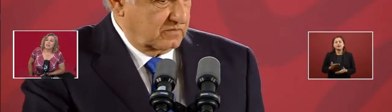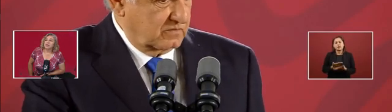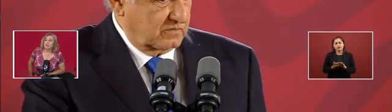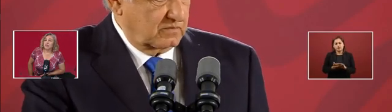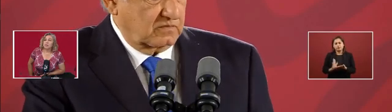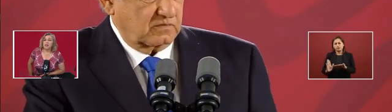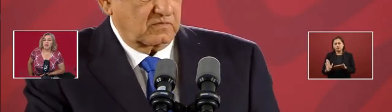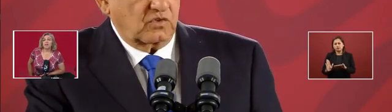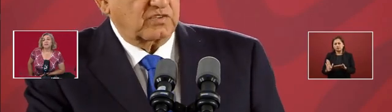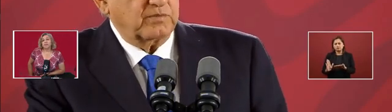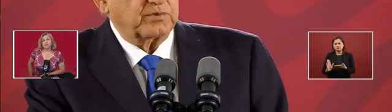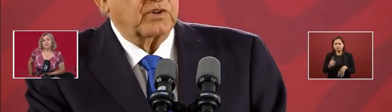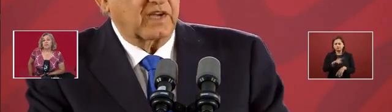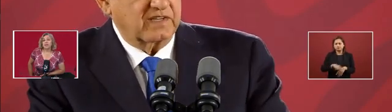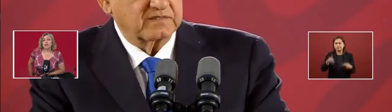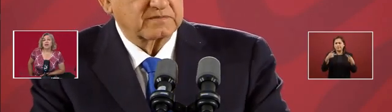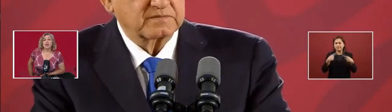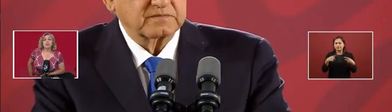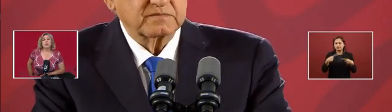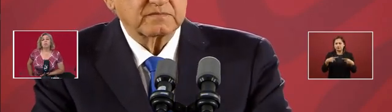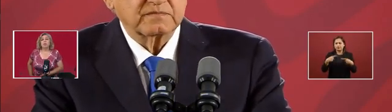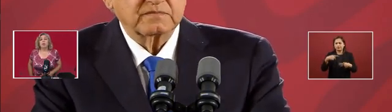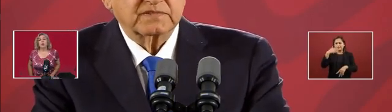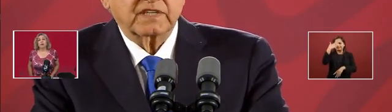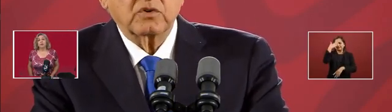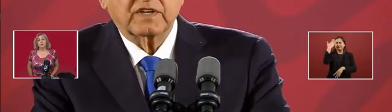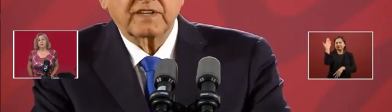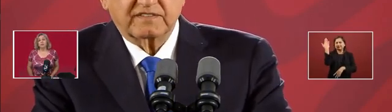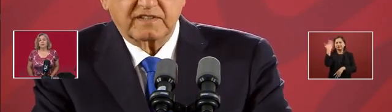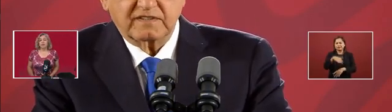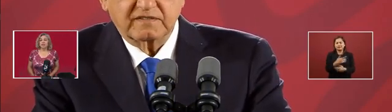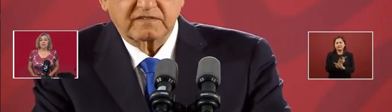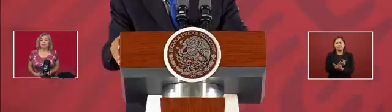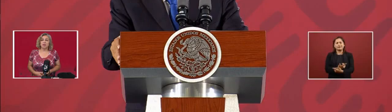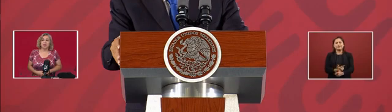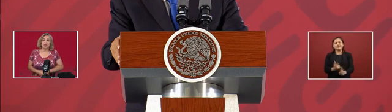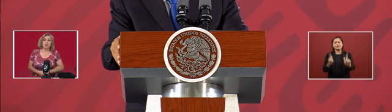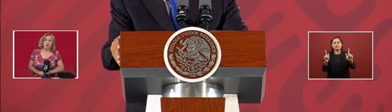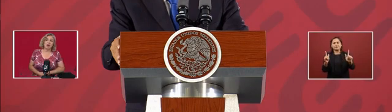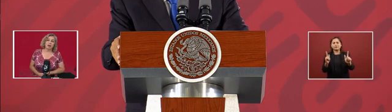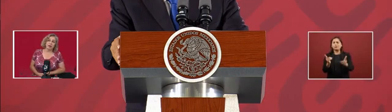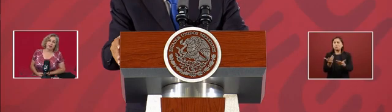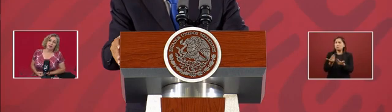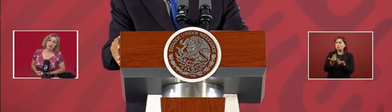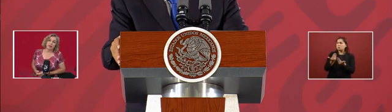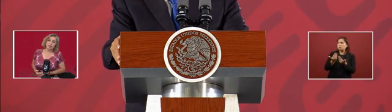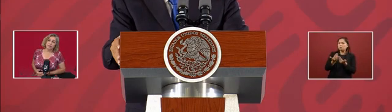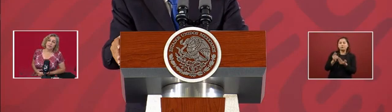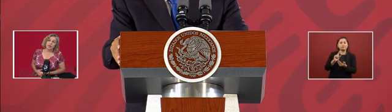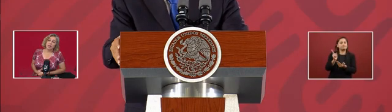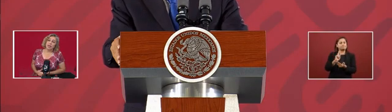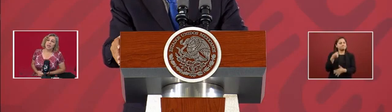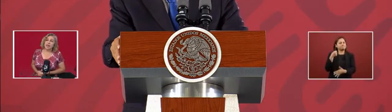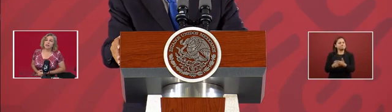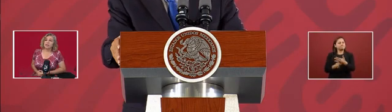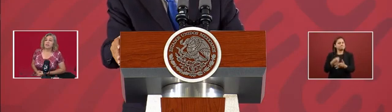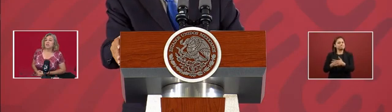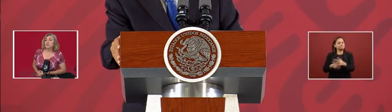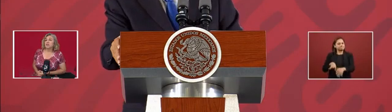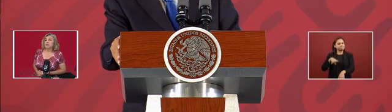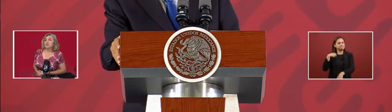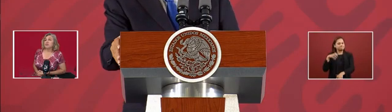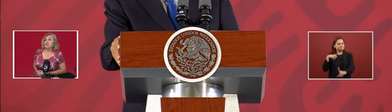be separate or organizations, siempre es but it's ideally that they go from the bottom